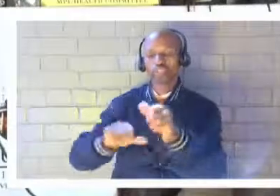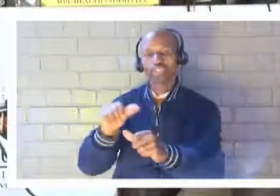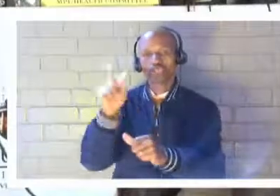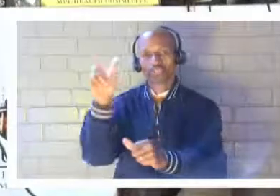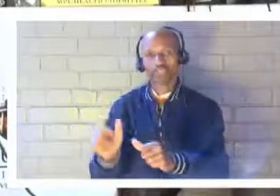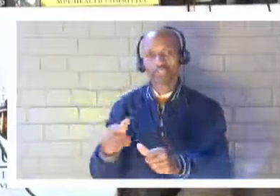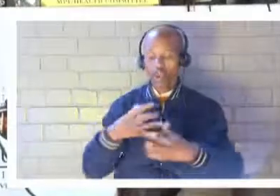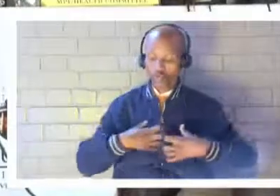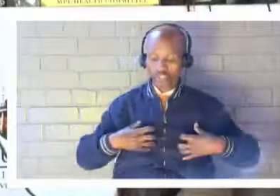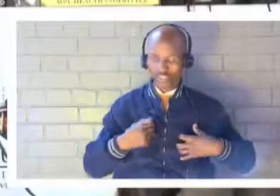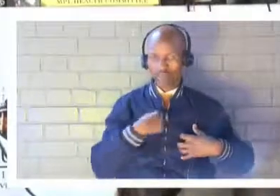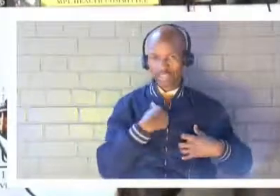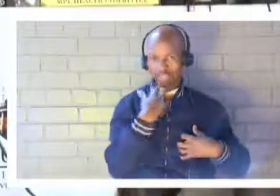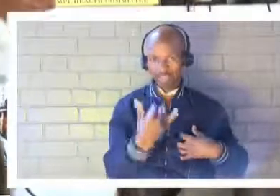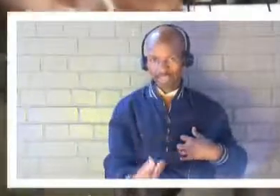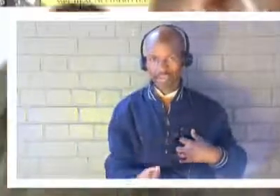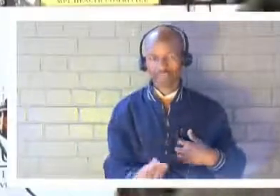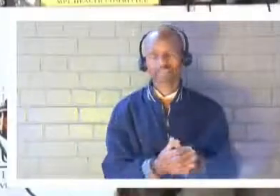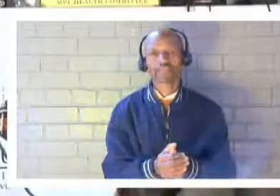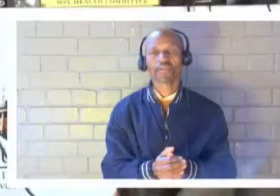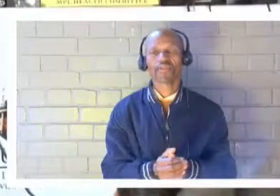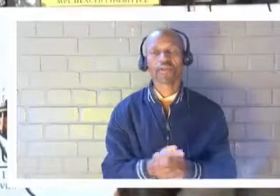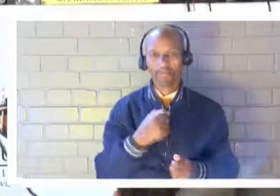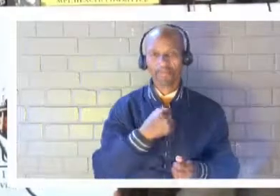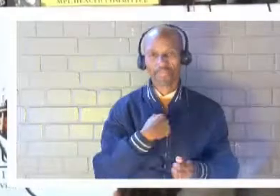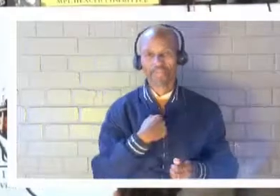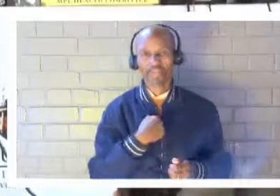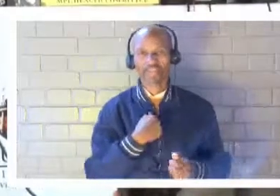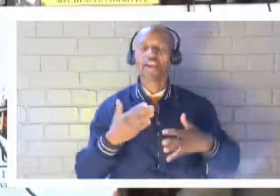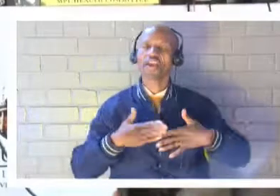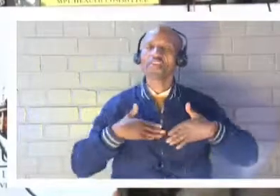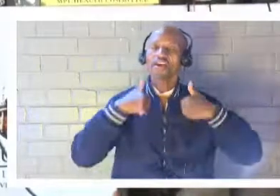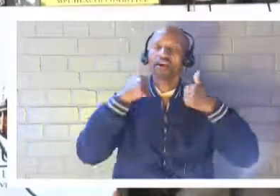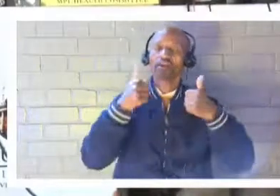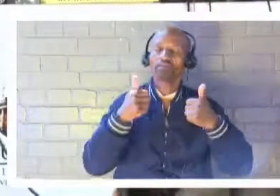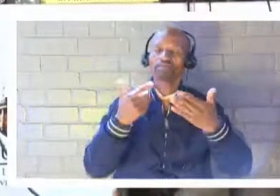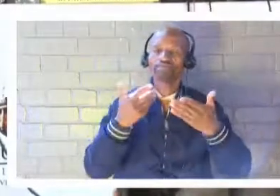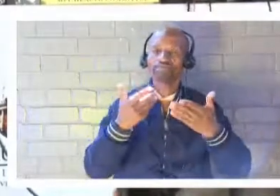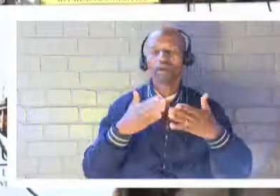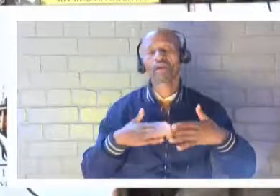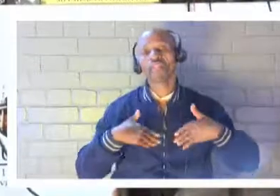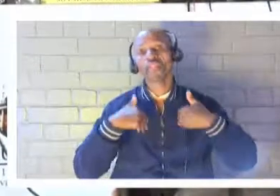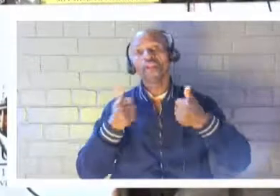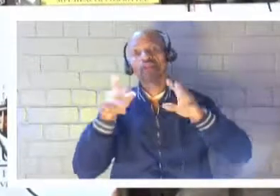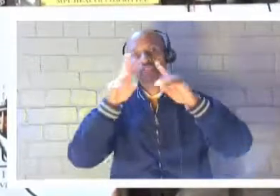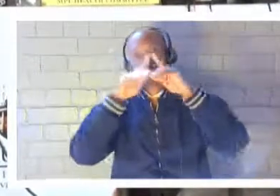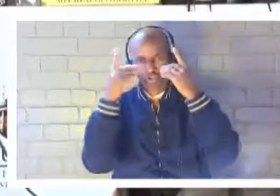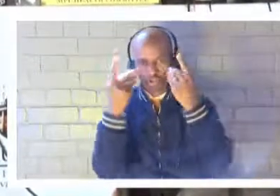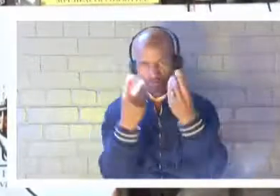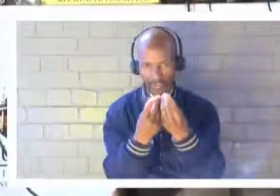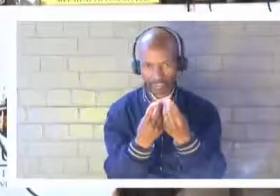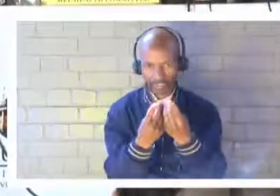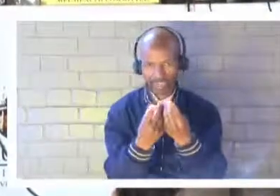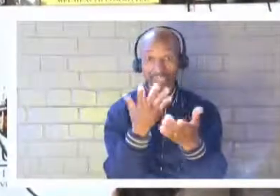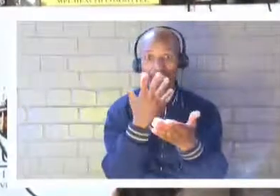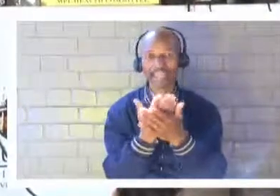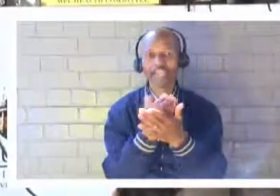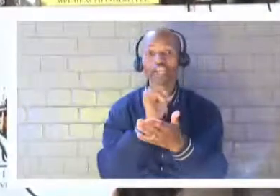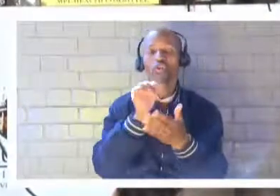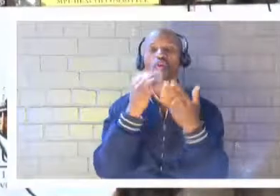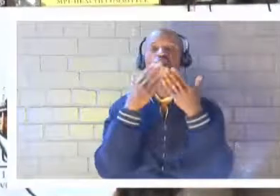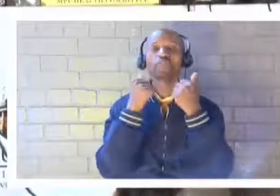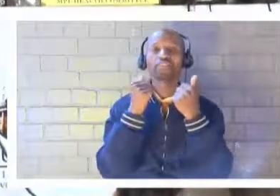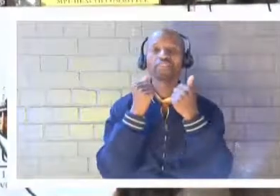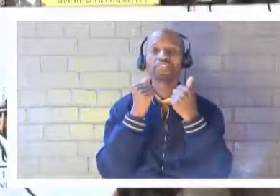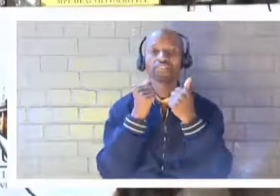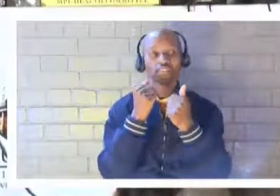concern on health, at health, health department is, can you please